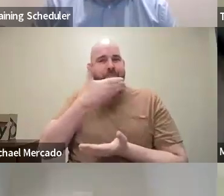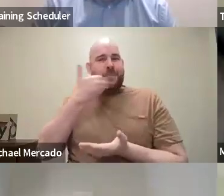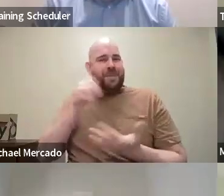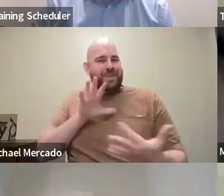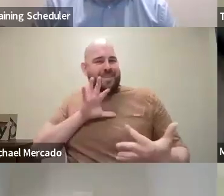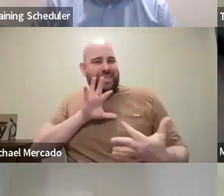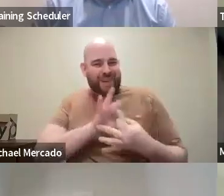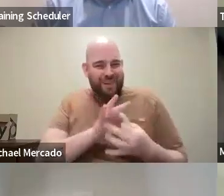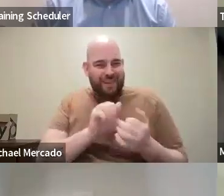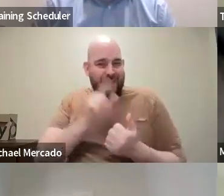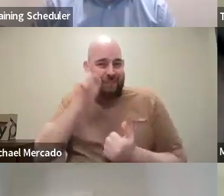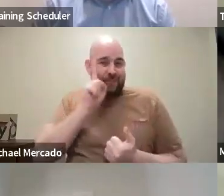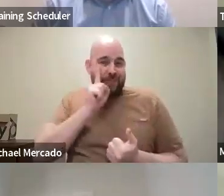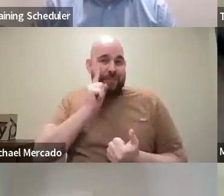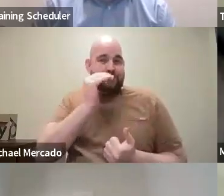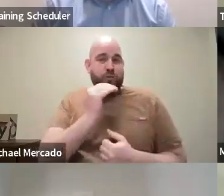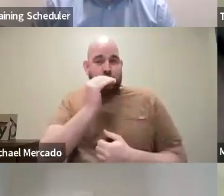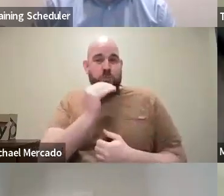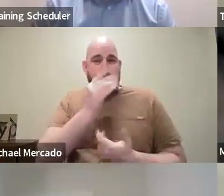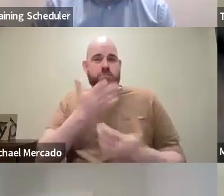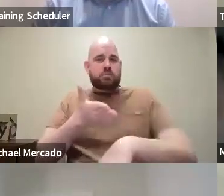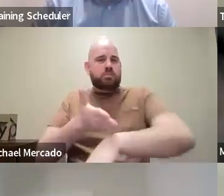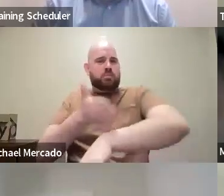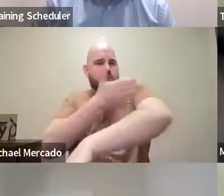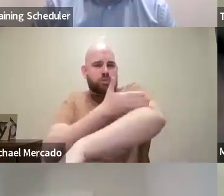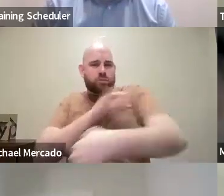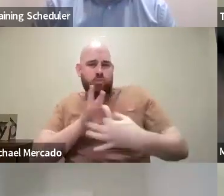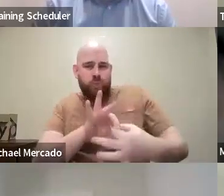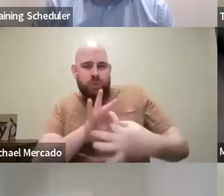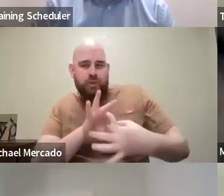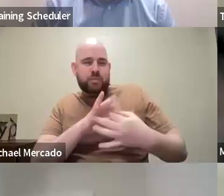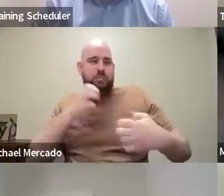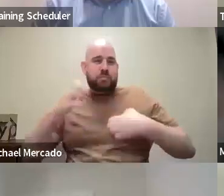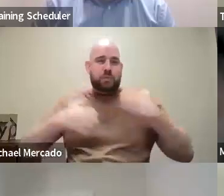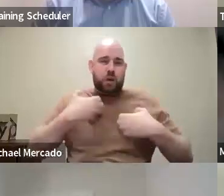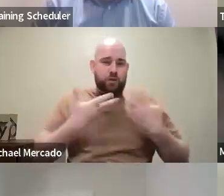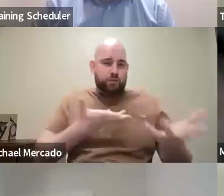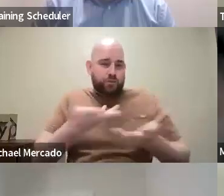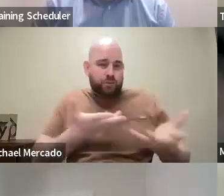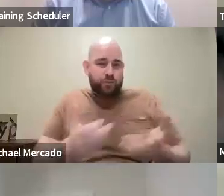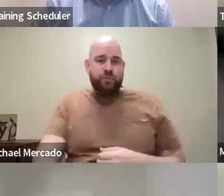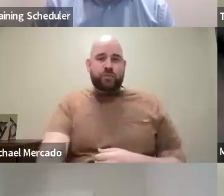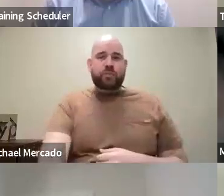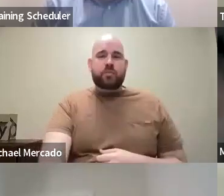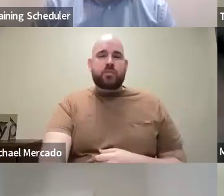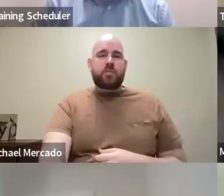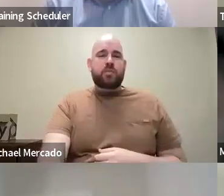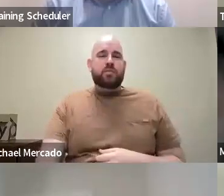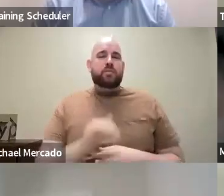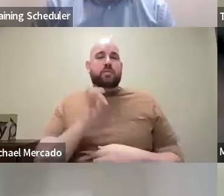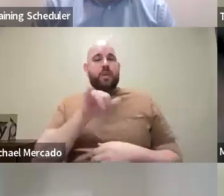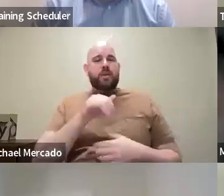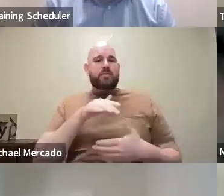aids with sign language. You're going to have a better connection with the deaf child that will improve the